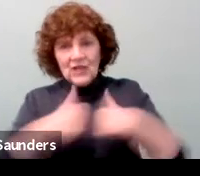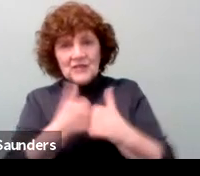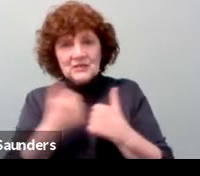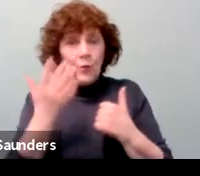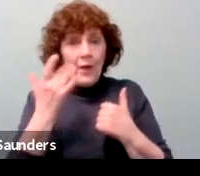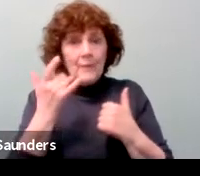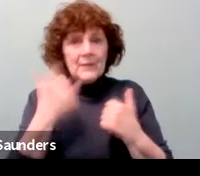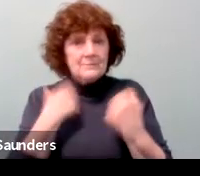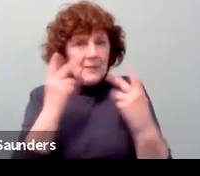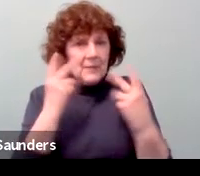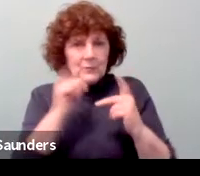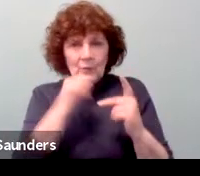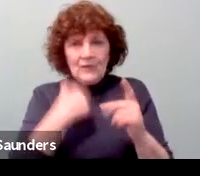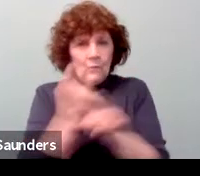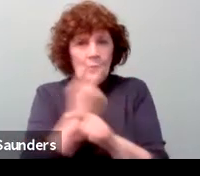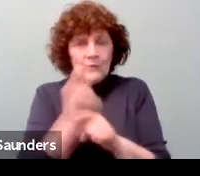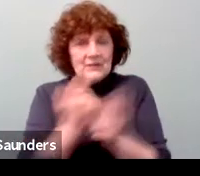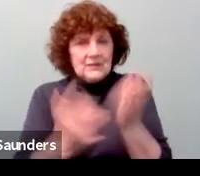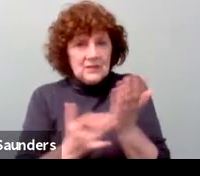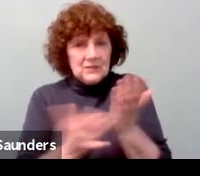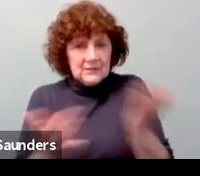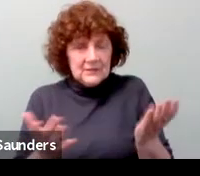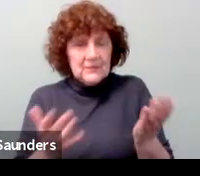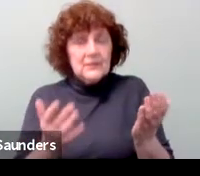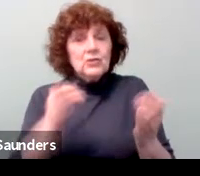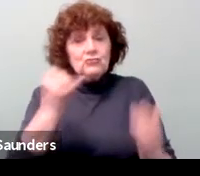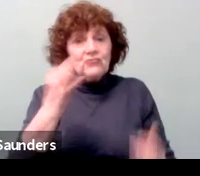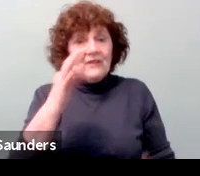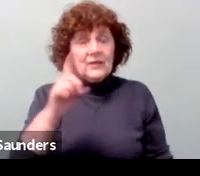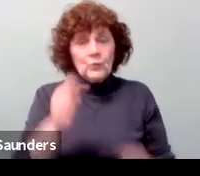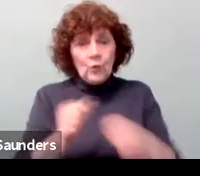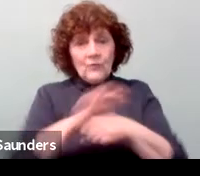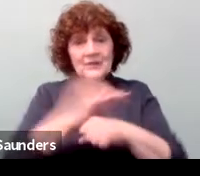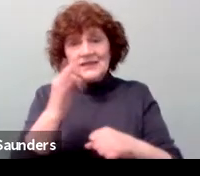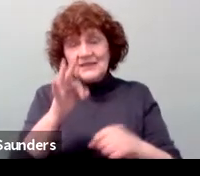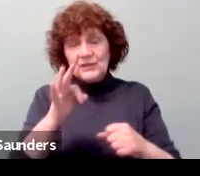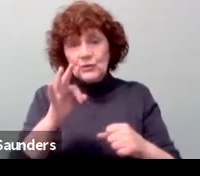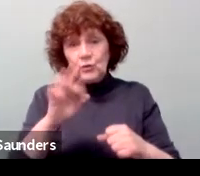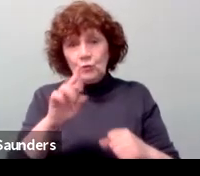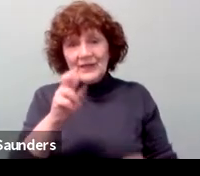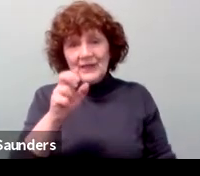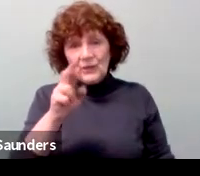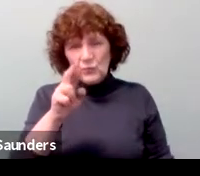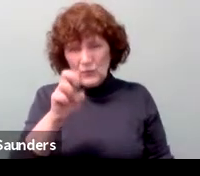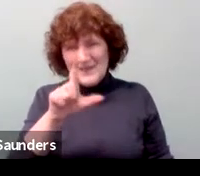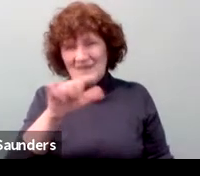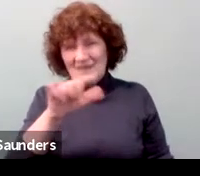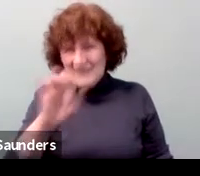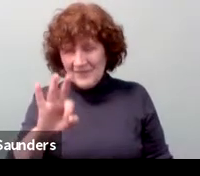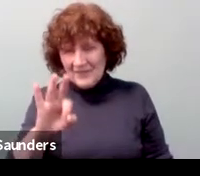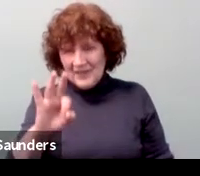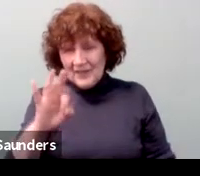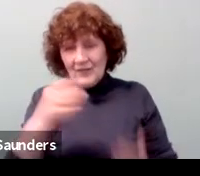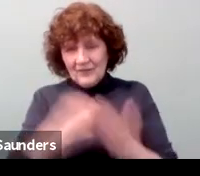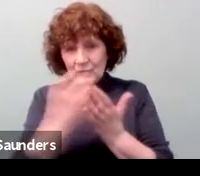technology. Through Federation's COVID-19 relief campaign, JRS clients receive technology